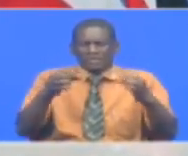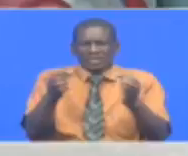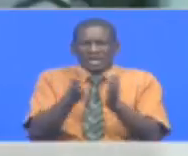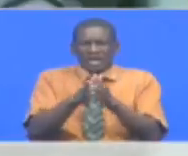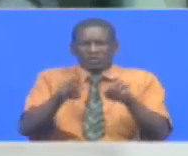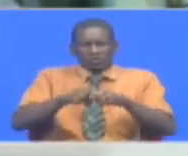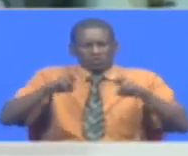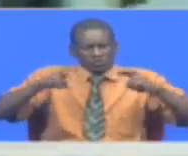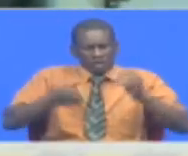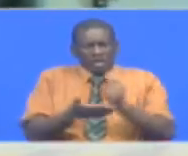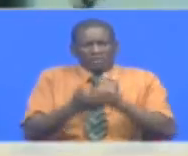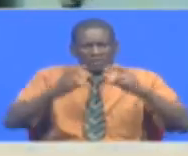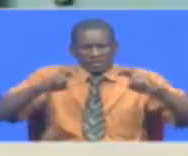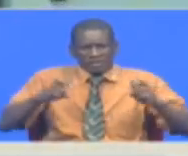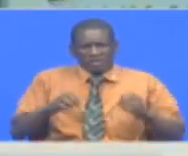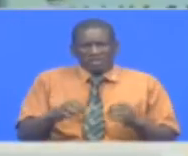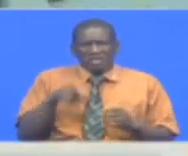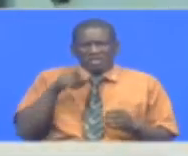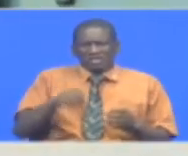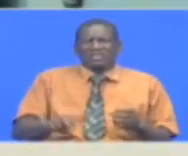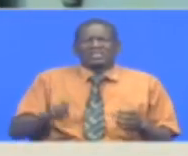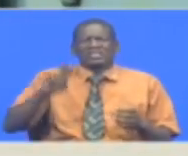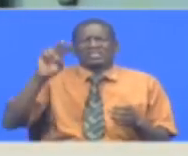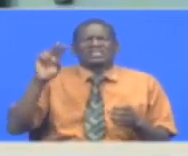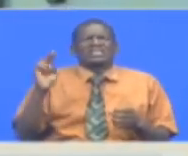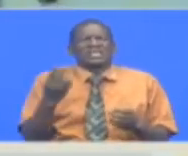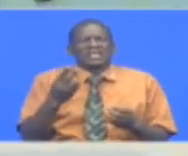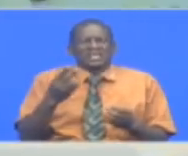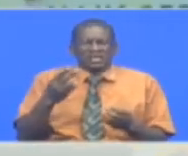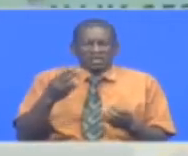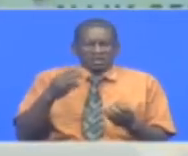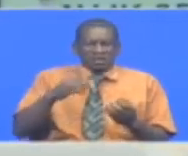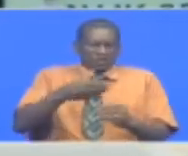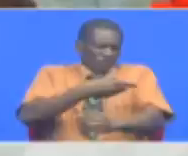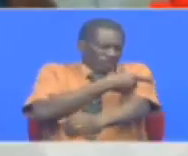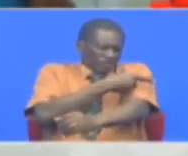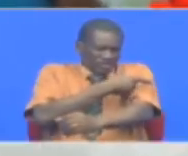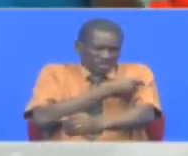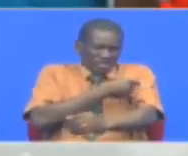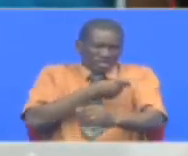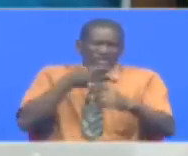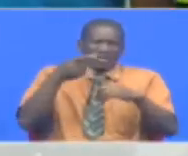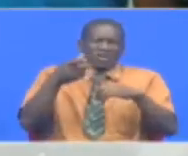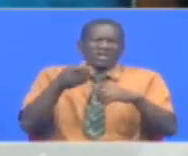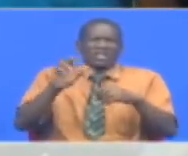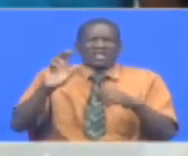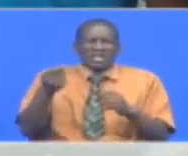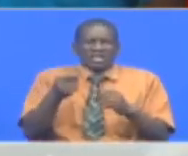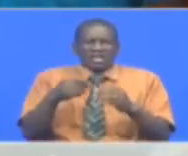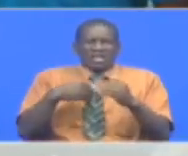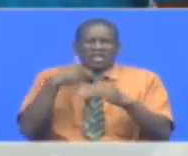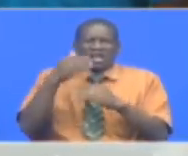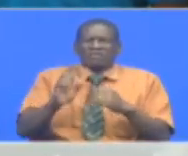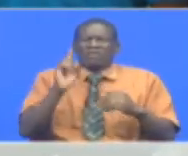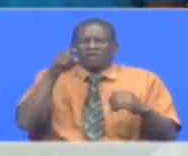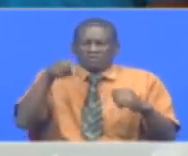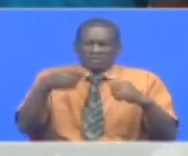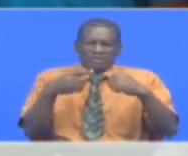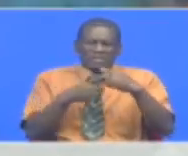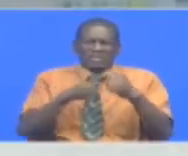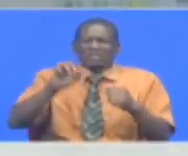research. Moderna is the second vaccine in Kenya's program after AstraZeneca, with at least 1.6 million